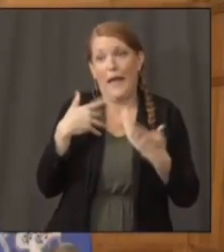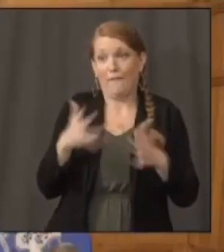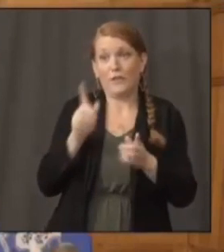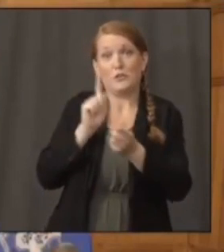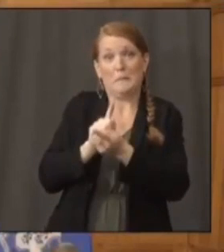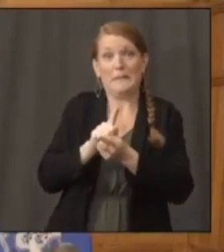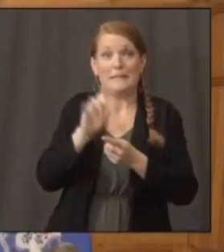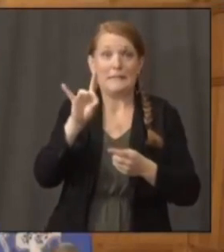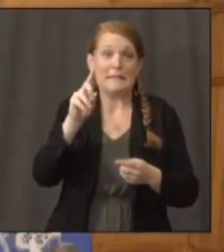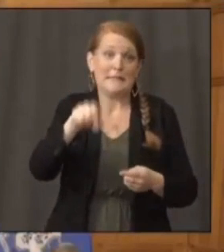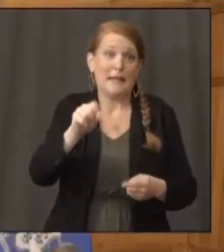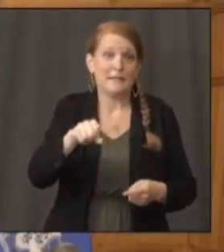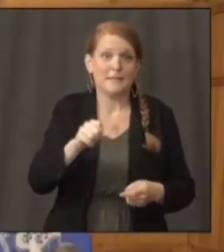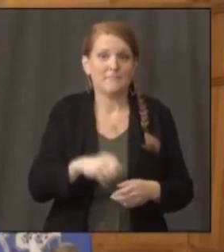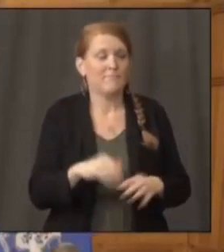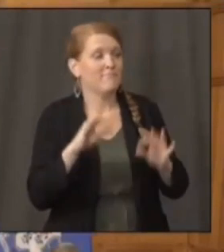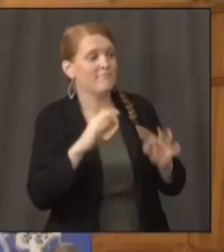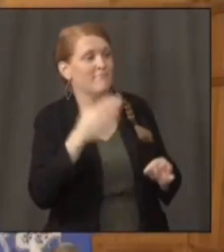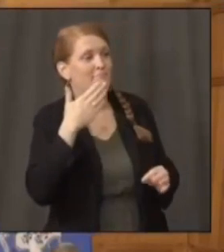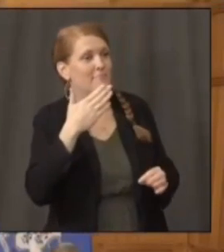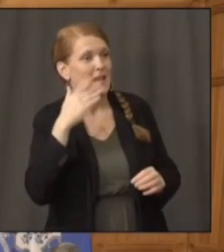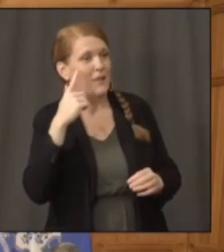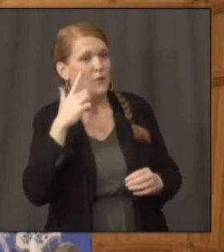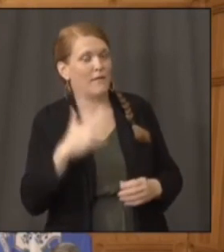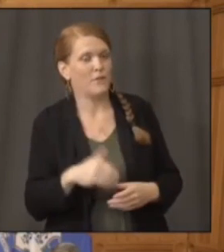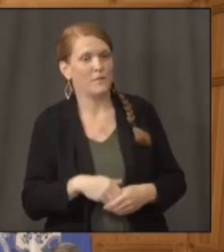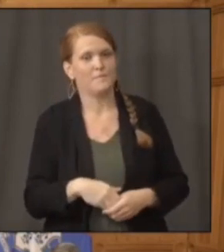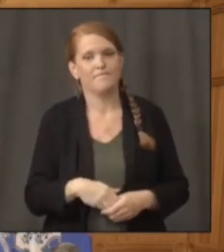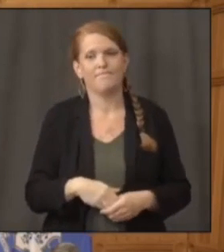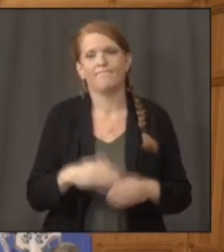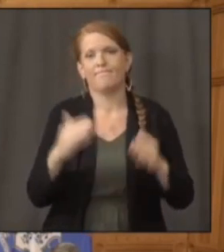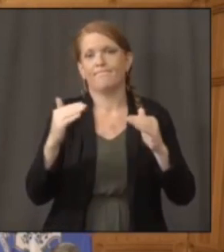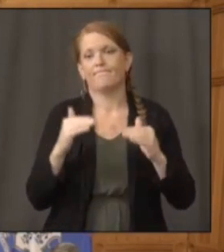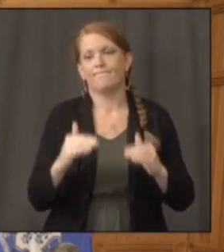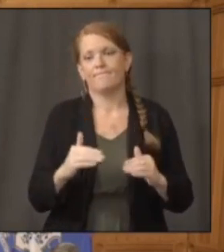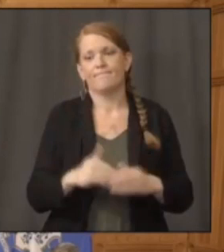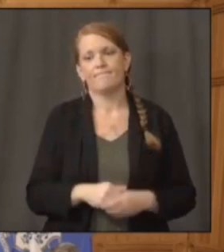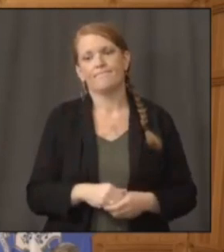Thanks, Governor. The Day of New London.